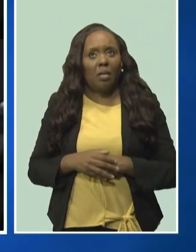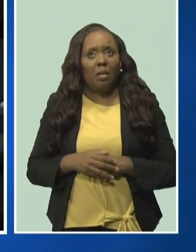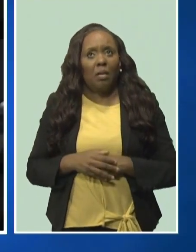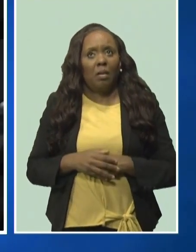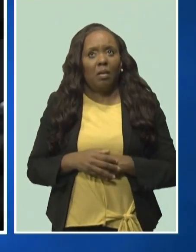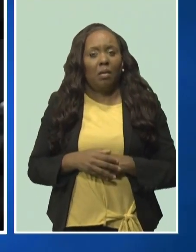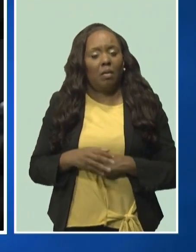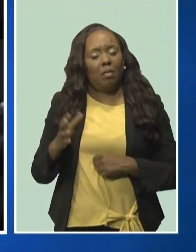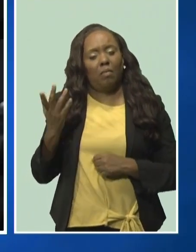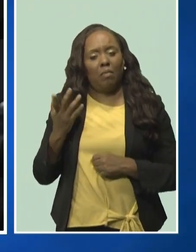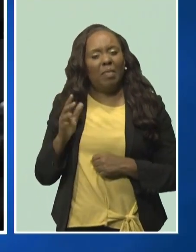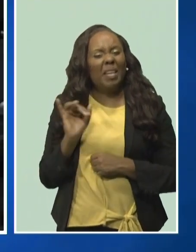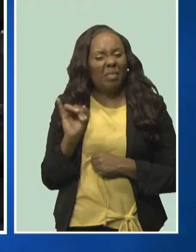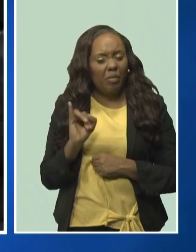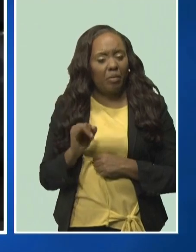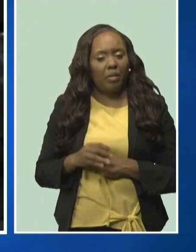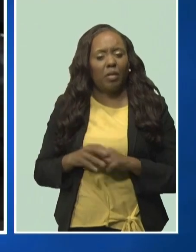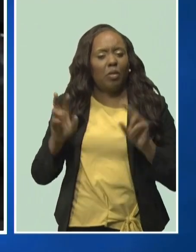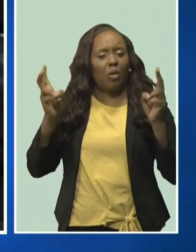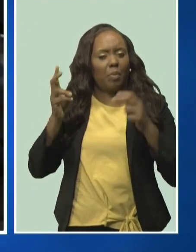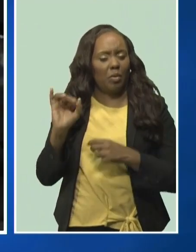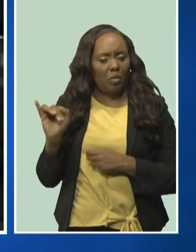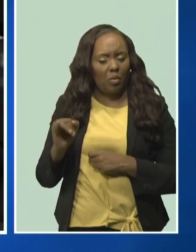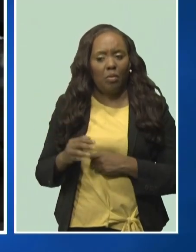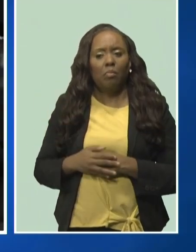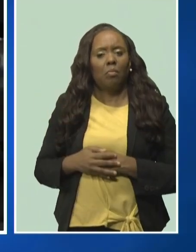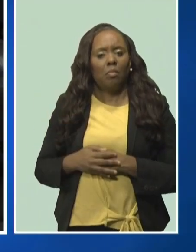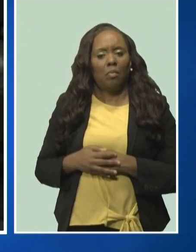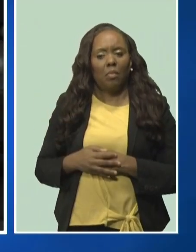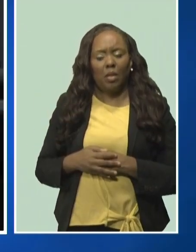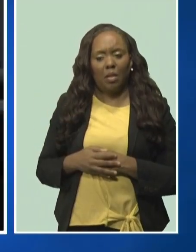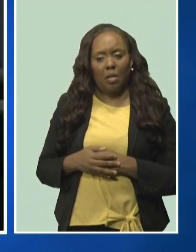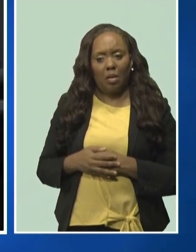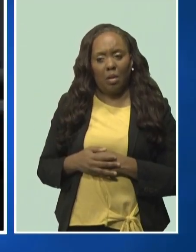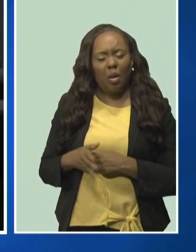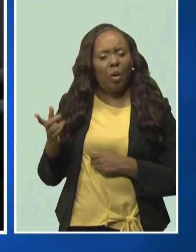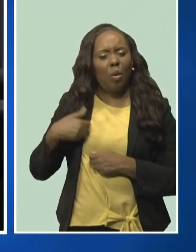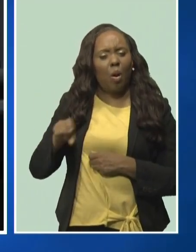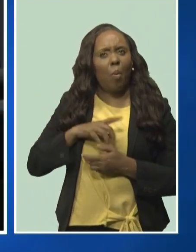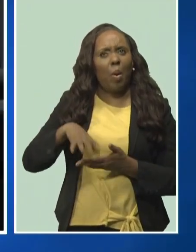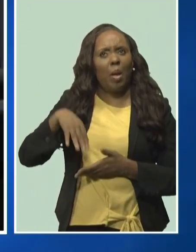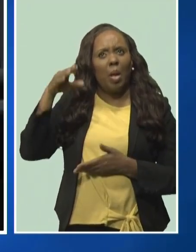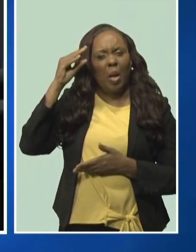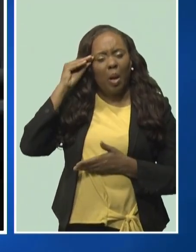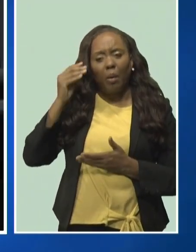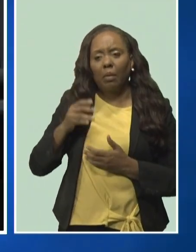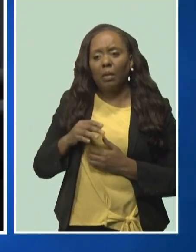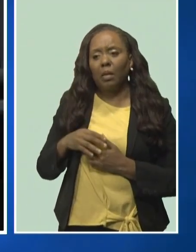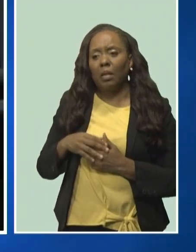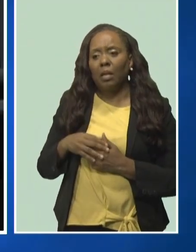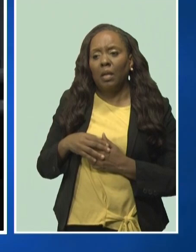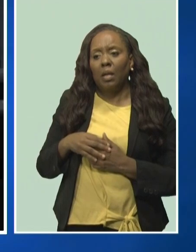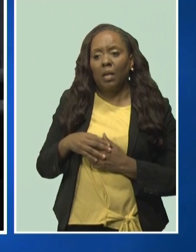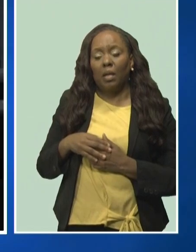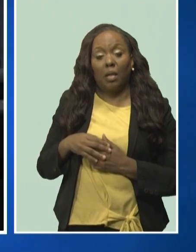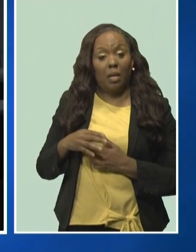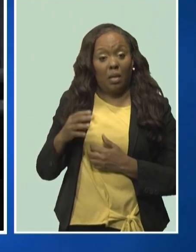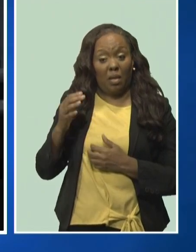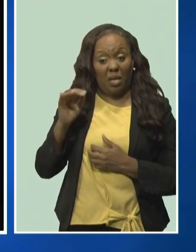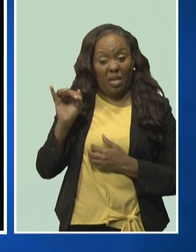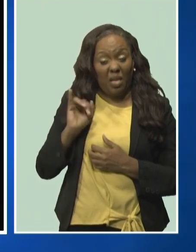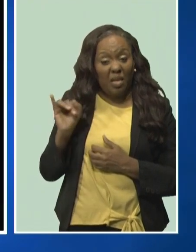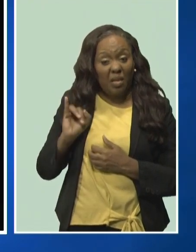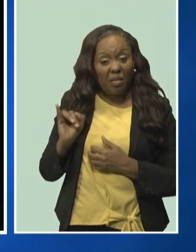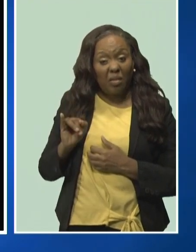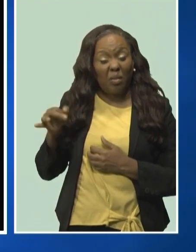unemployment insurance. One of the key lessons that we learned was that insurance is not useful to people unless it is delivered quickly, unless